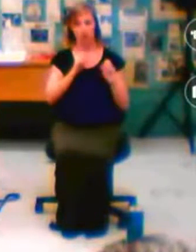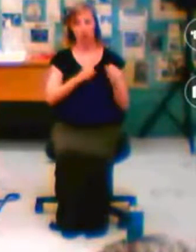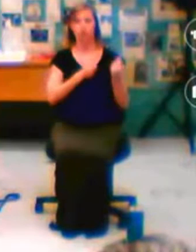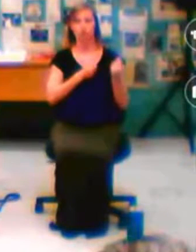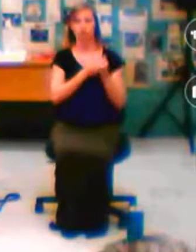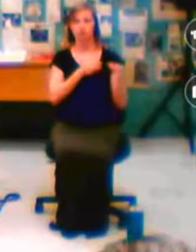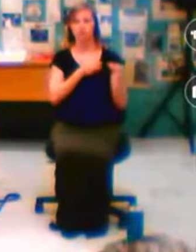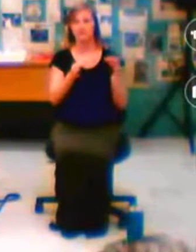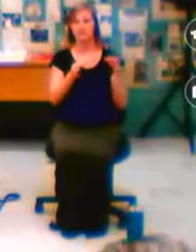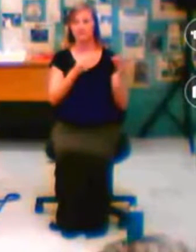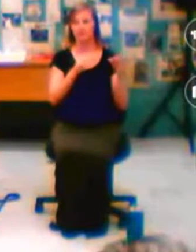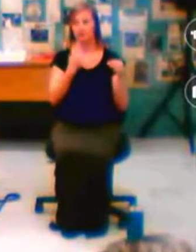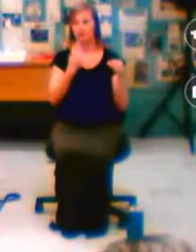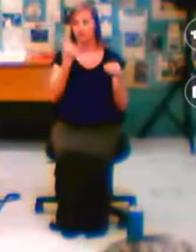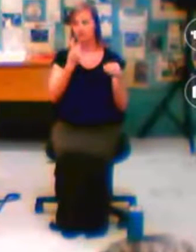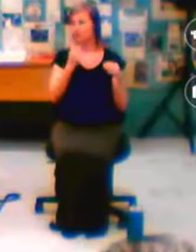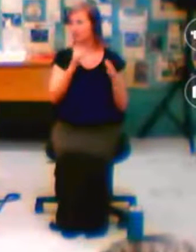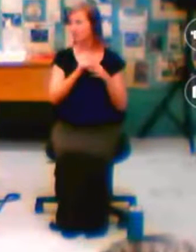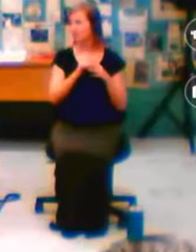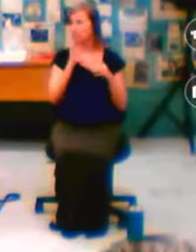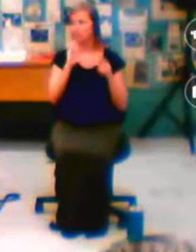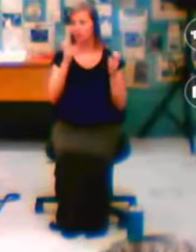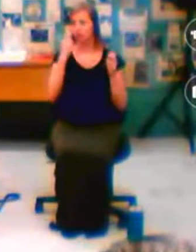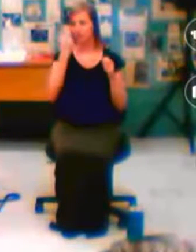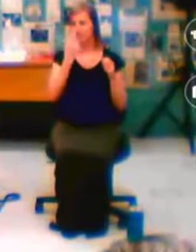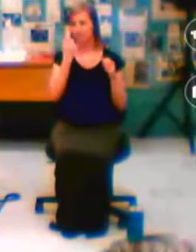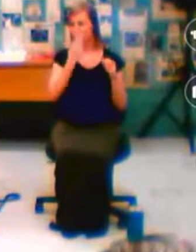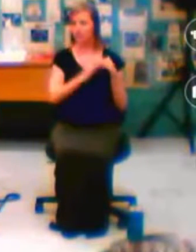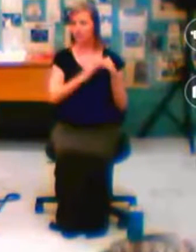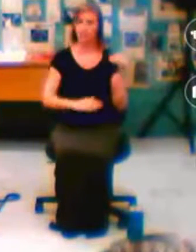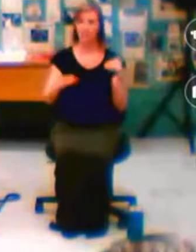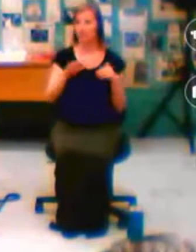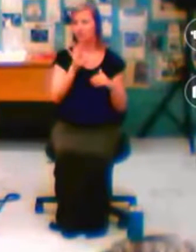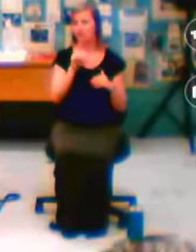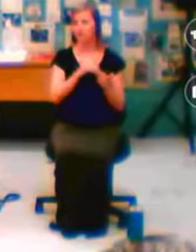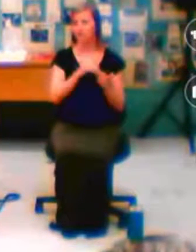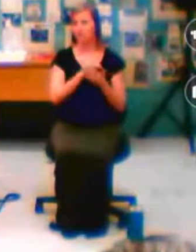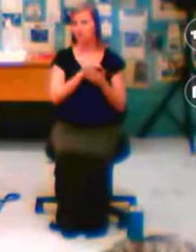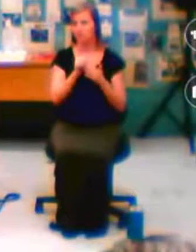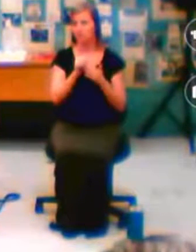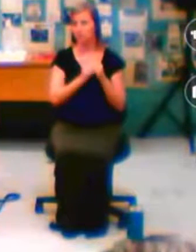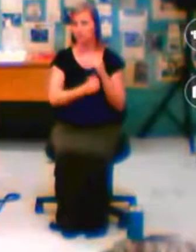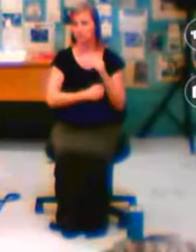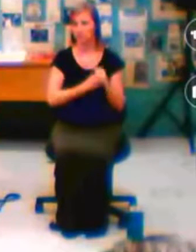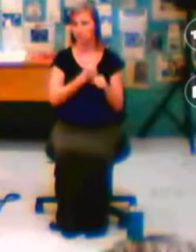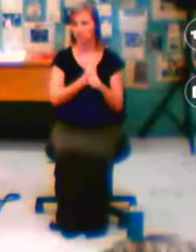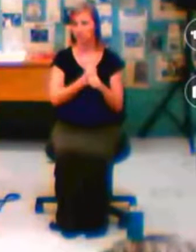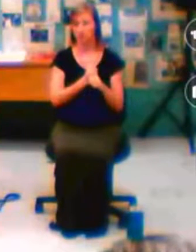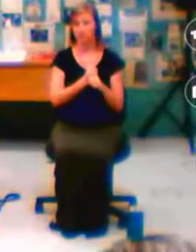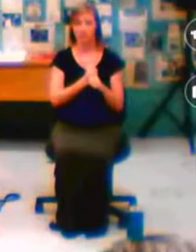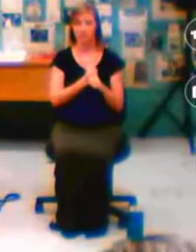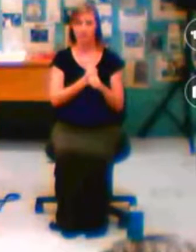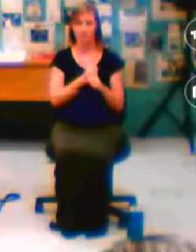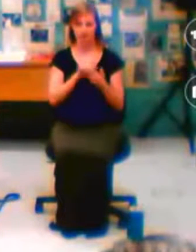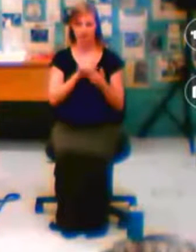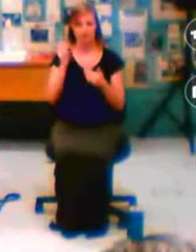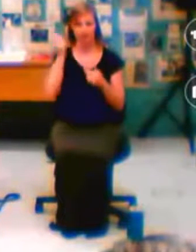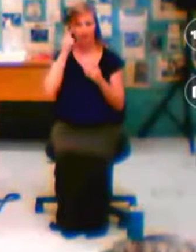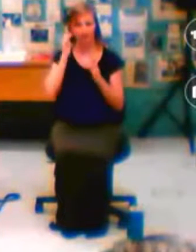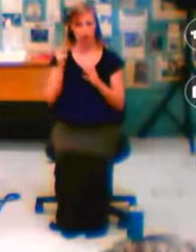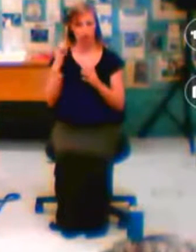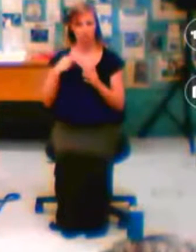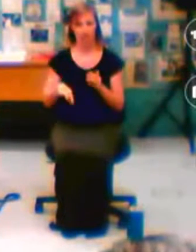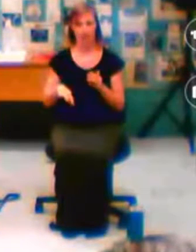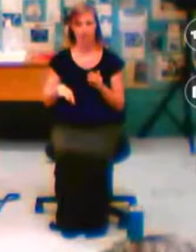our governor makes about $90,000 a year, so I can't imagine that the board